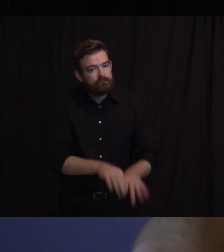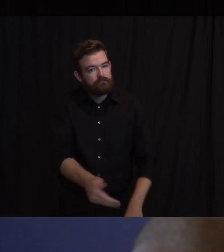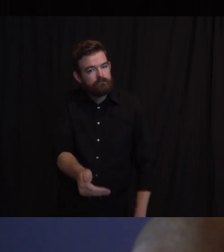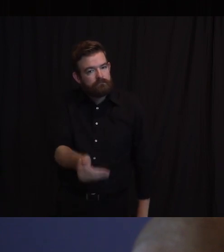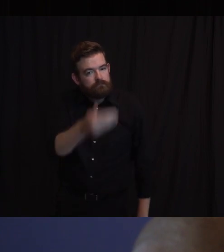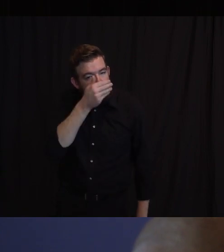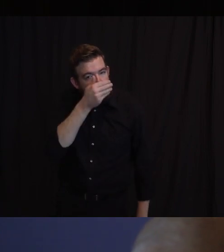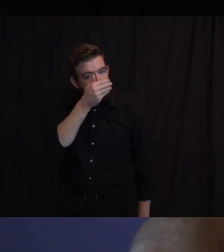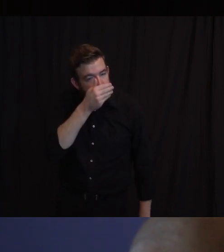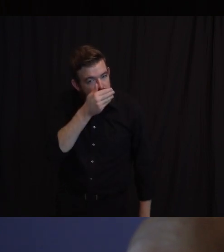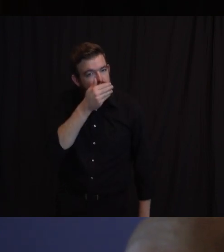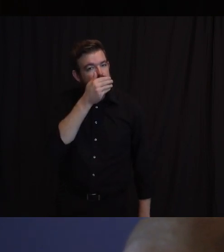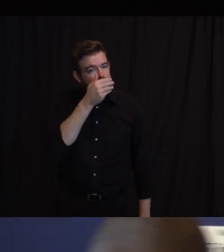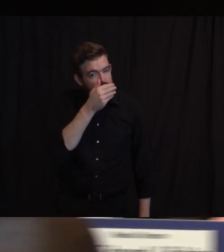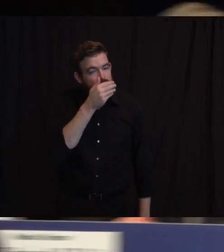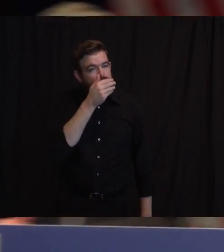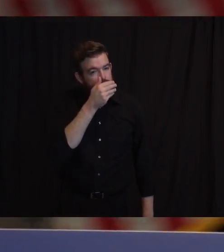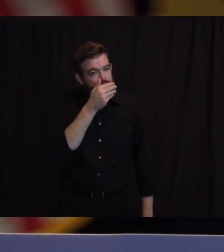infected by you.